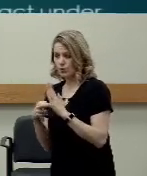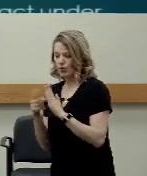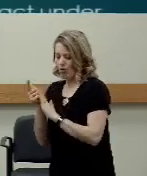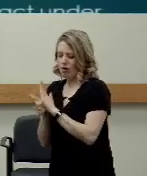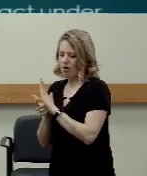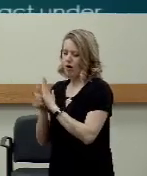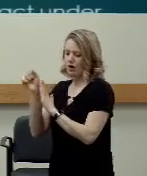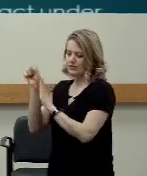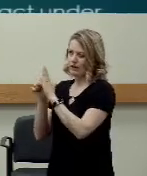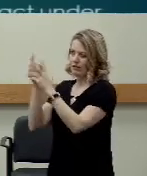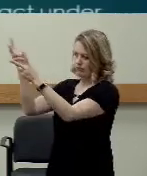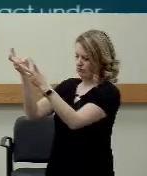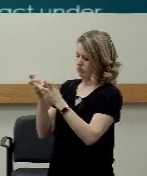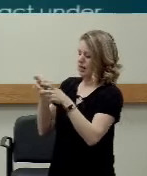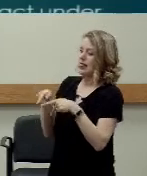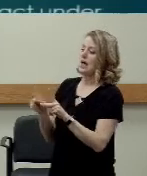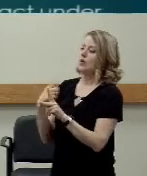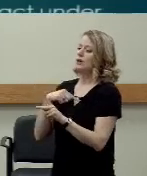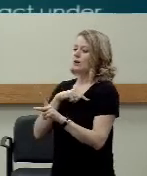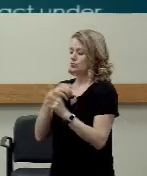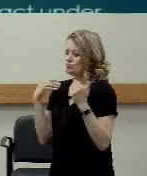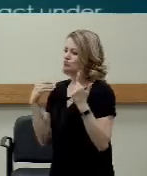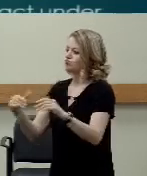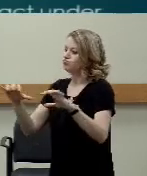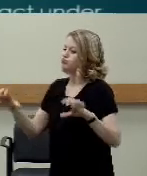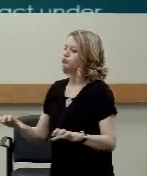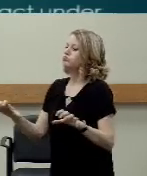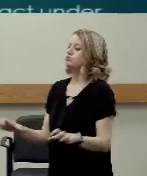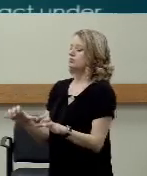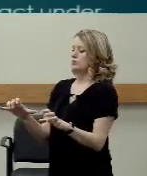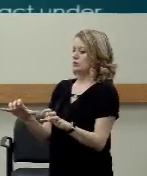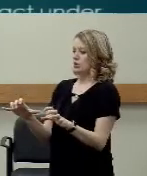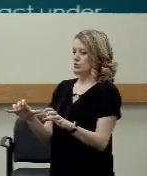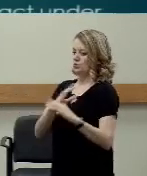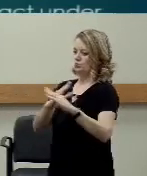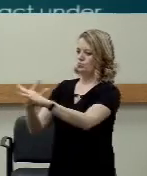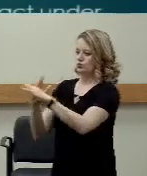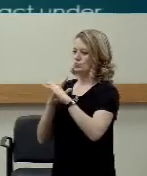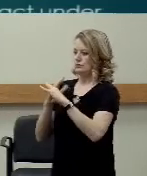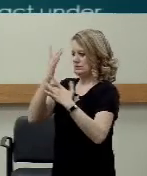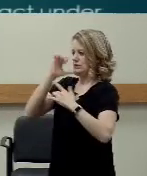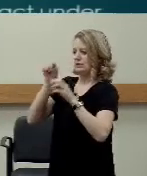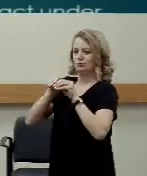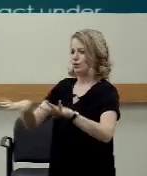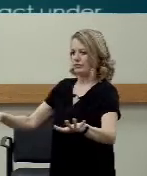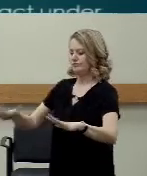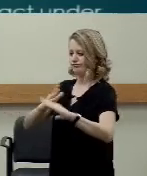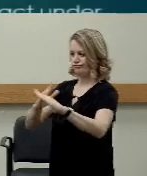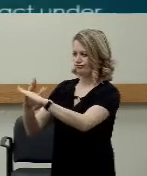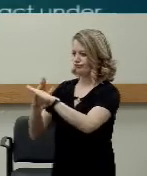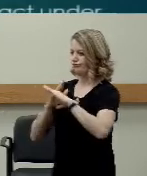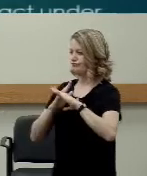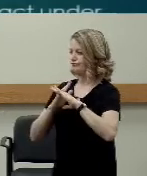specifically allowing us to take action to mitigate the spread of disease. Now,